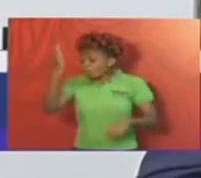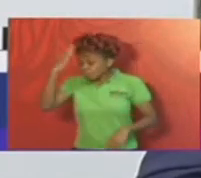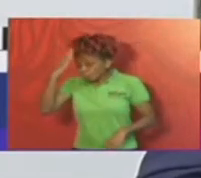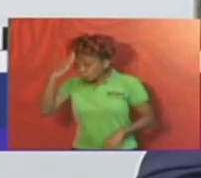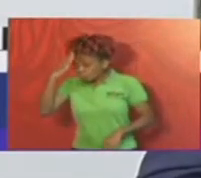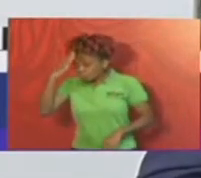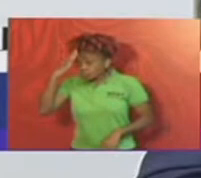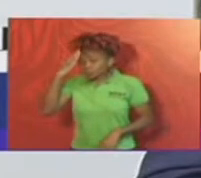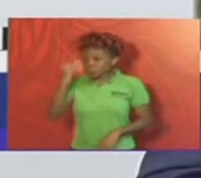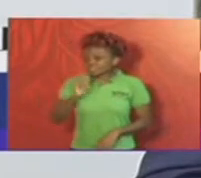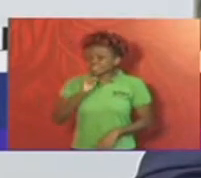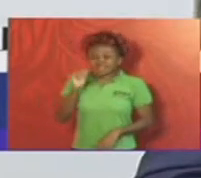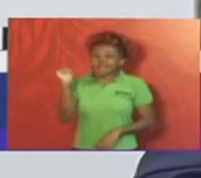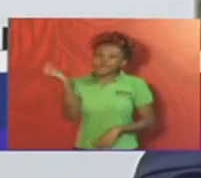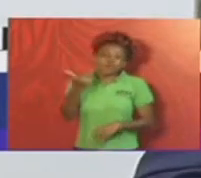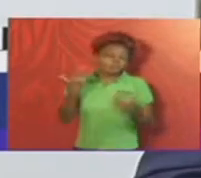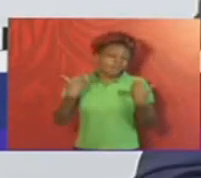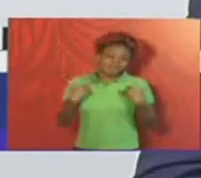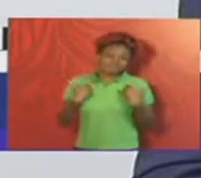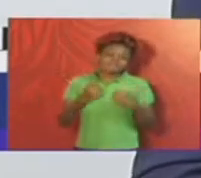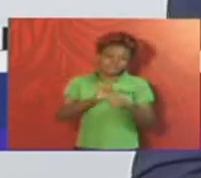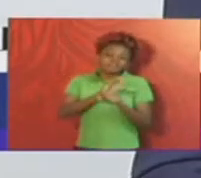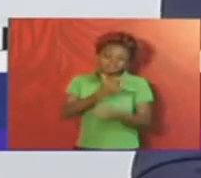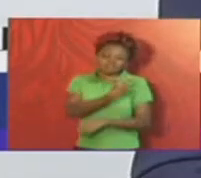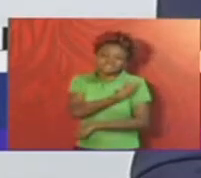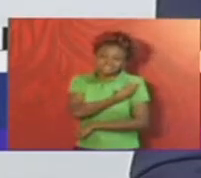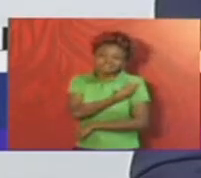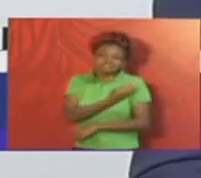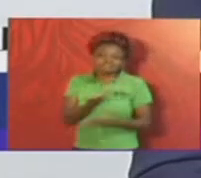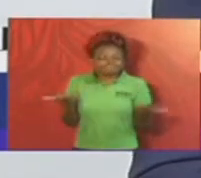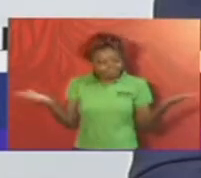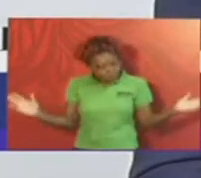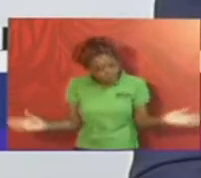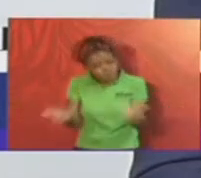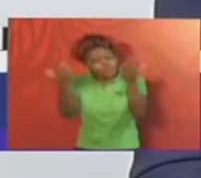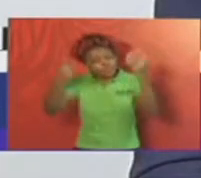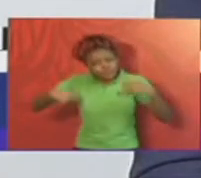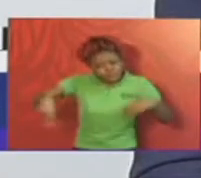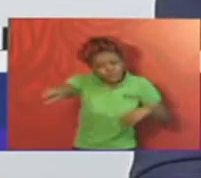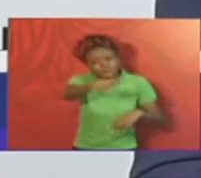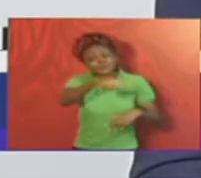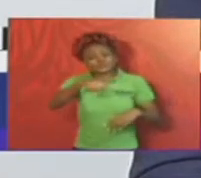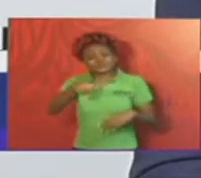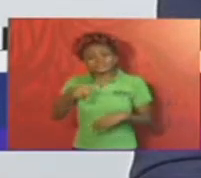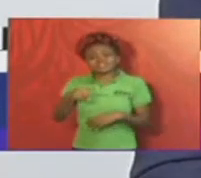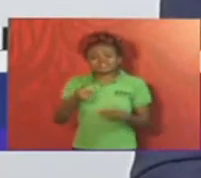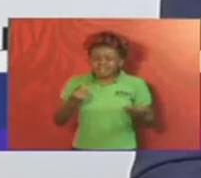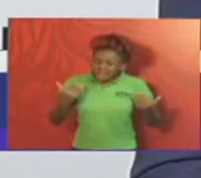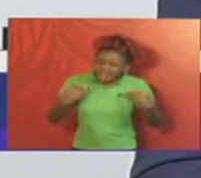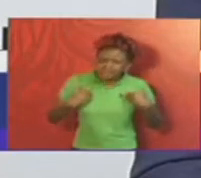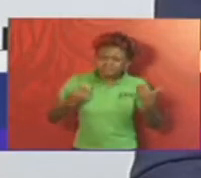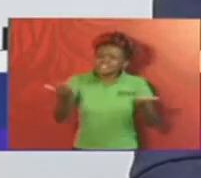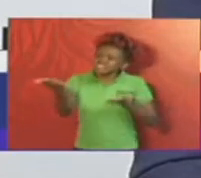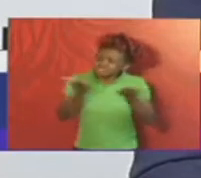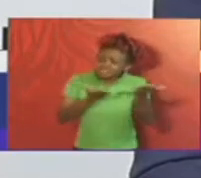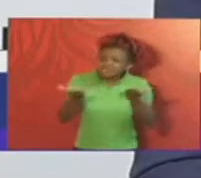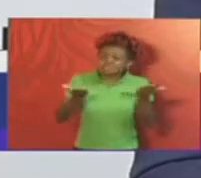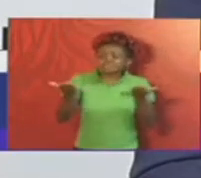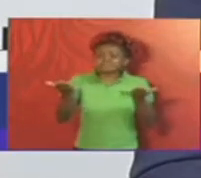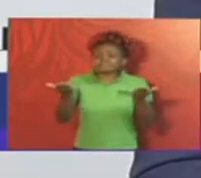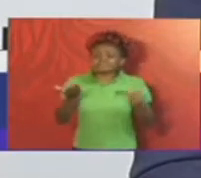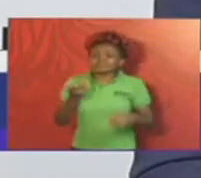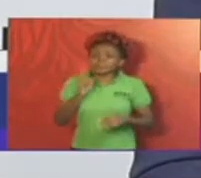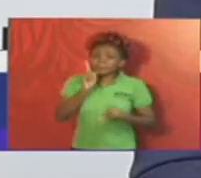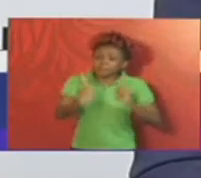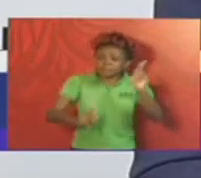will be vaccinated, but we encourage you, both as a supplier of these services and those who are going to receive